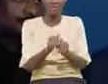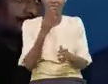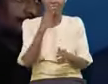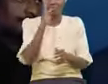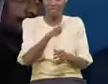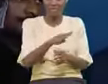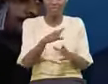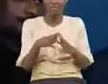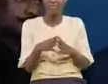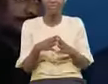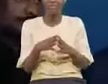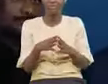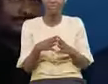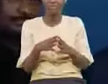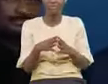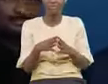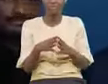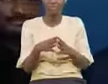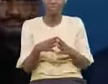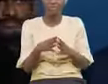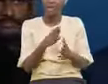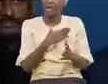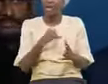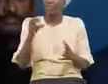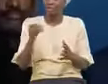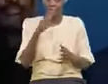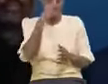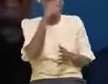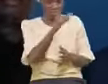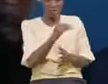Mawu mate ade ƒome kple vɔ o.